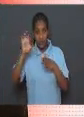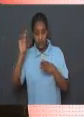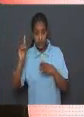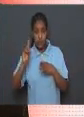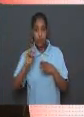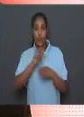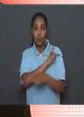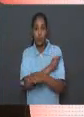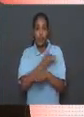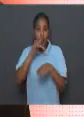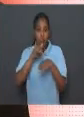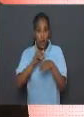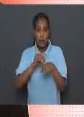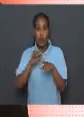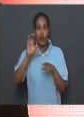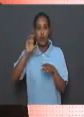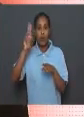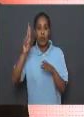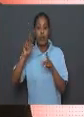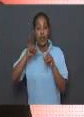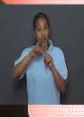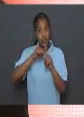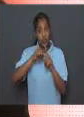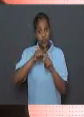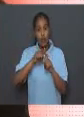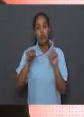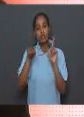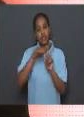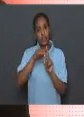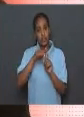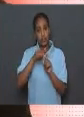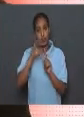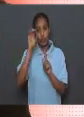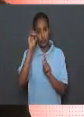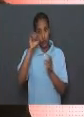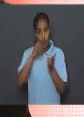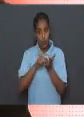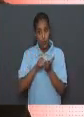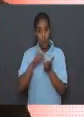potential at the copper cathode is positive